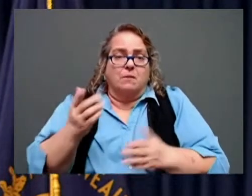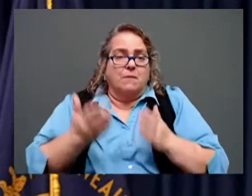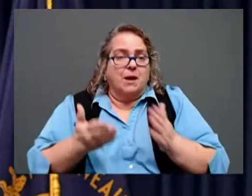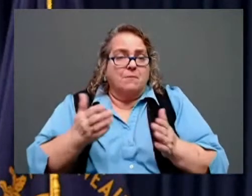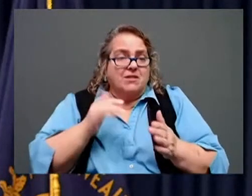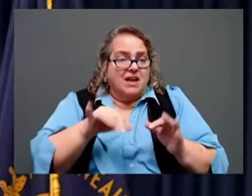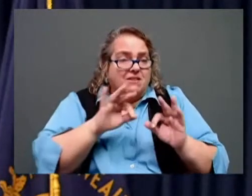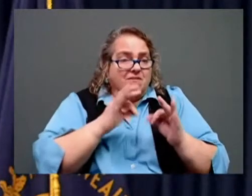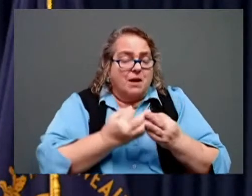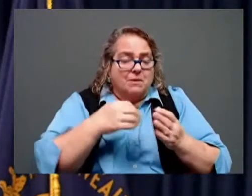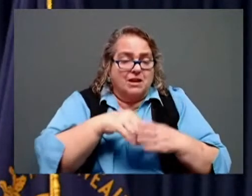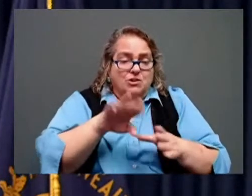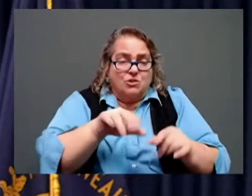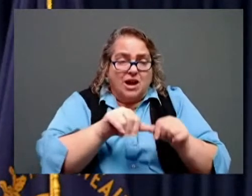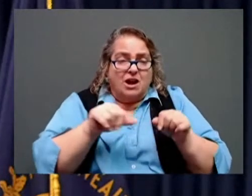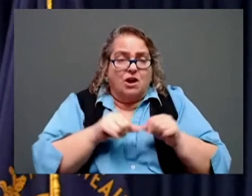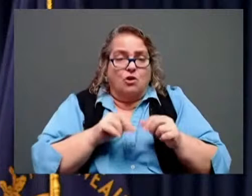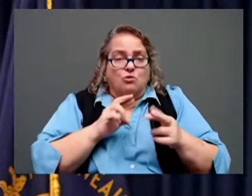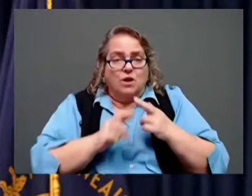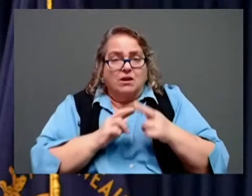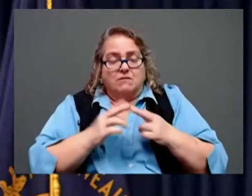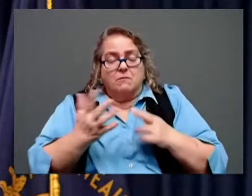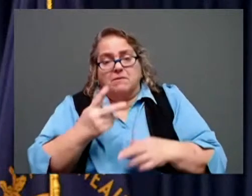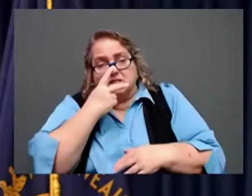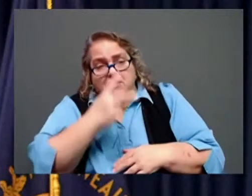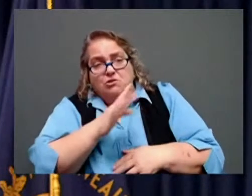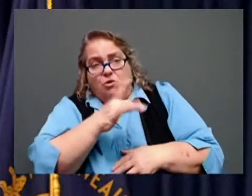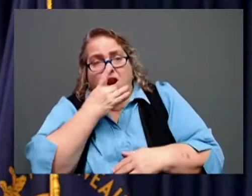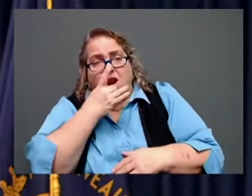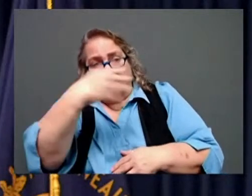hurting sees your light out there and knows that people care.